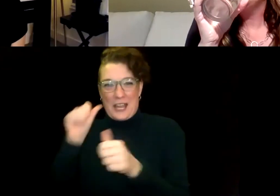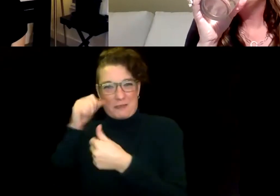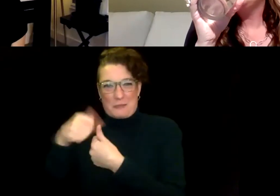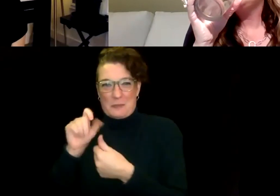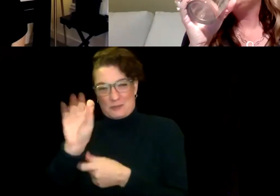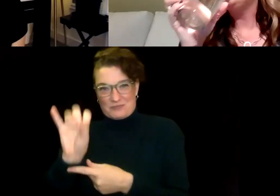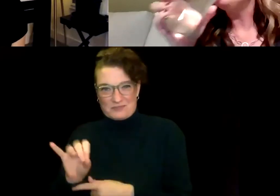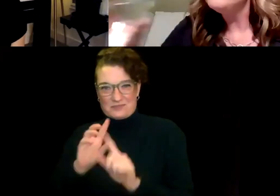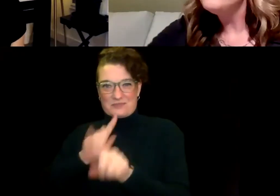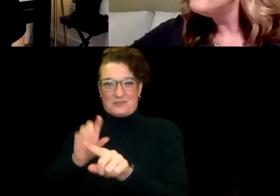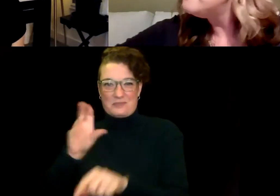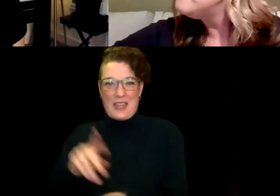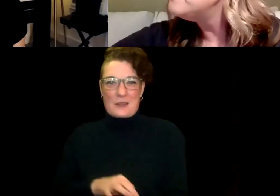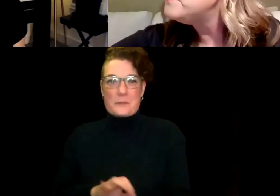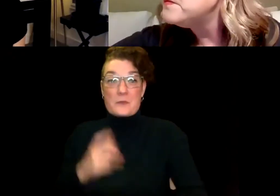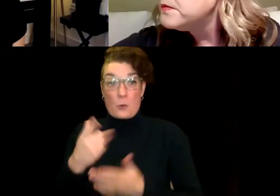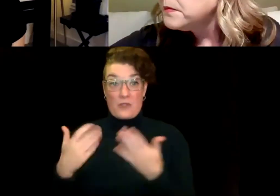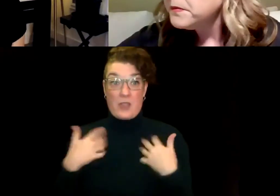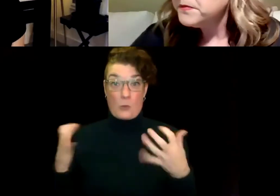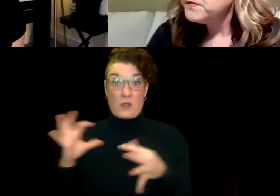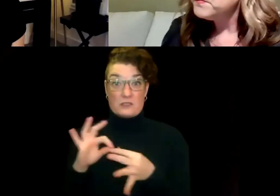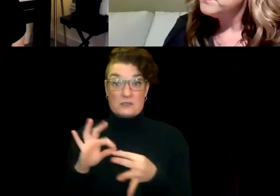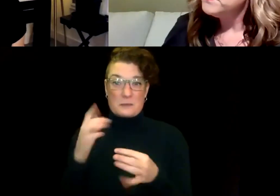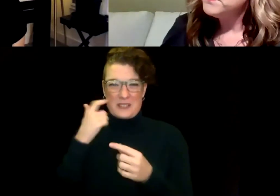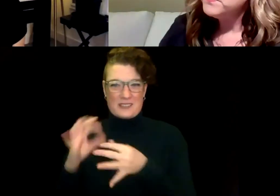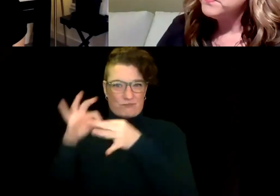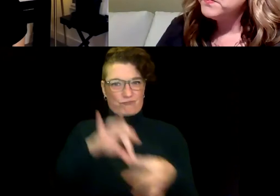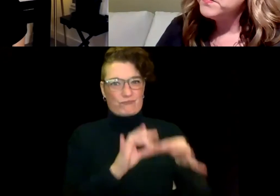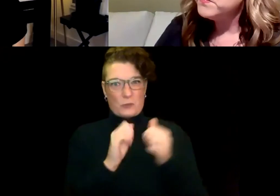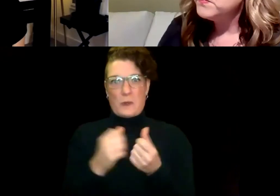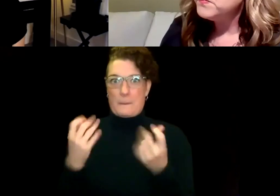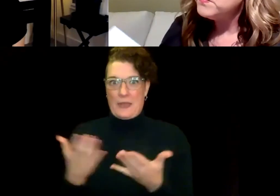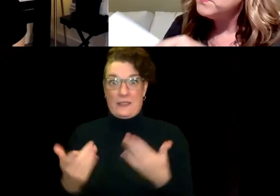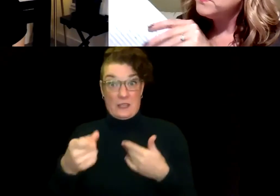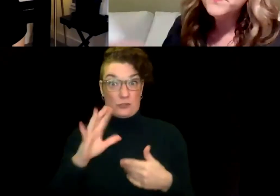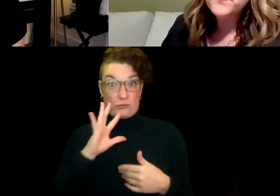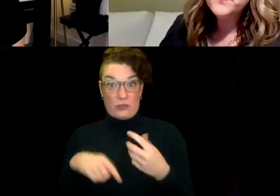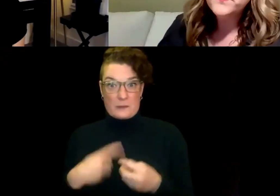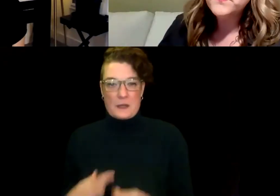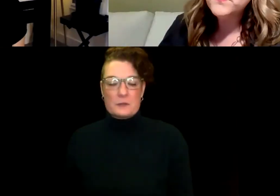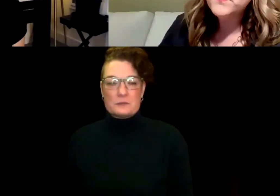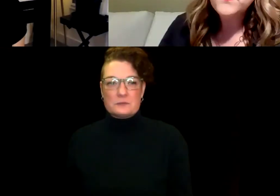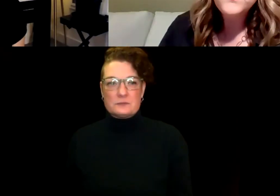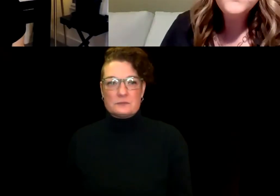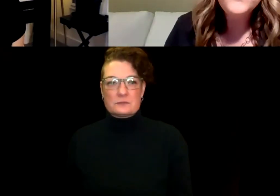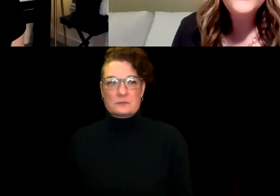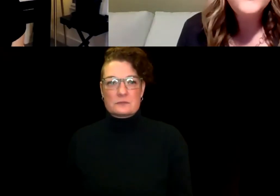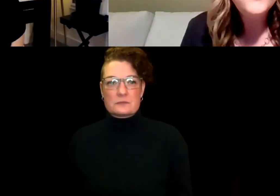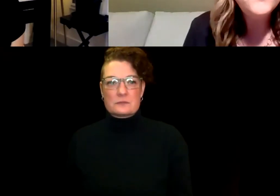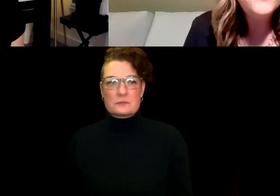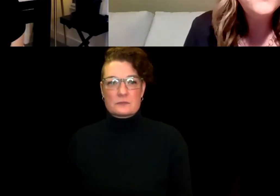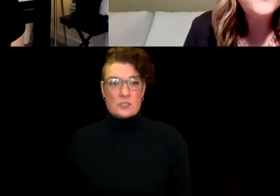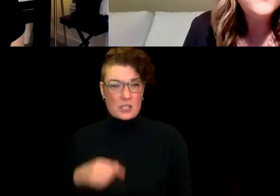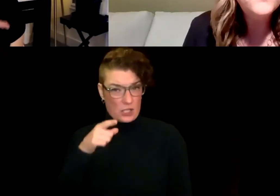And one of the things I wanted to say, because it connected to a number of things that you talked about, is I don't know